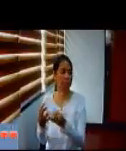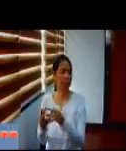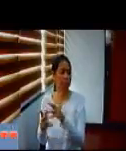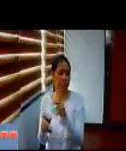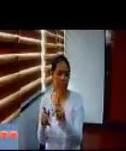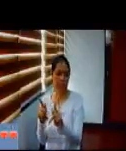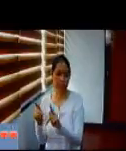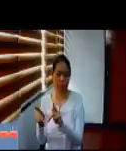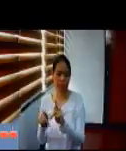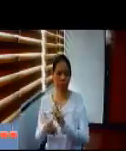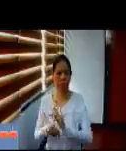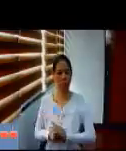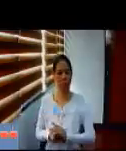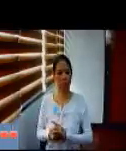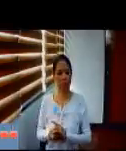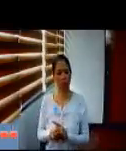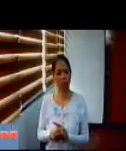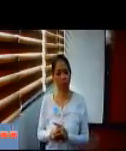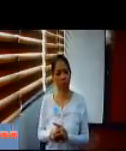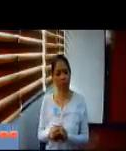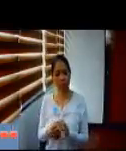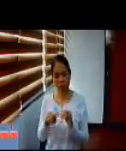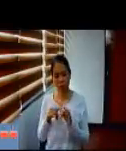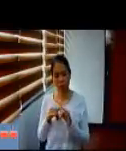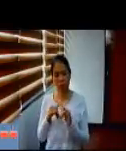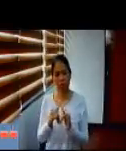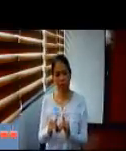Inclusivity still